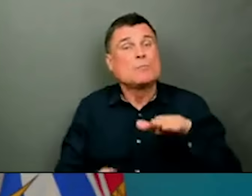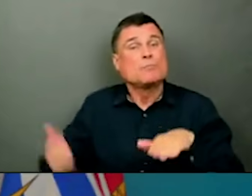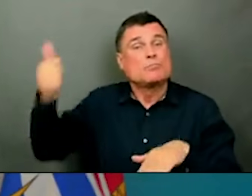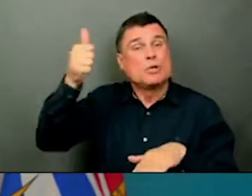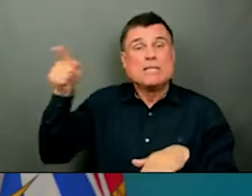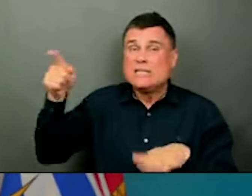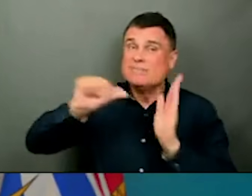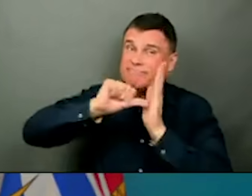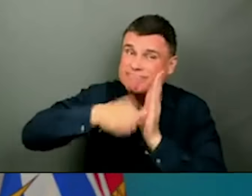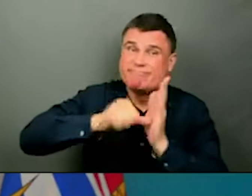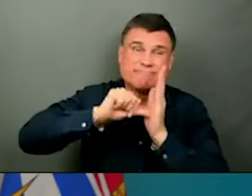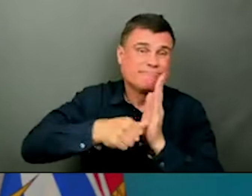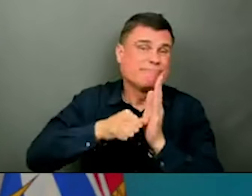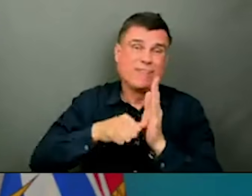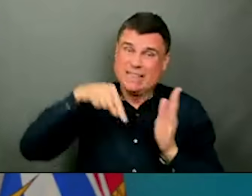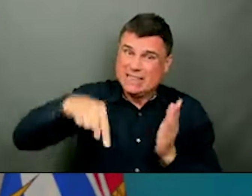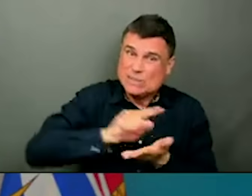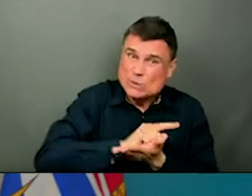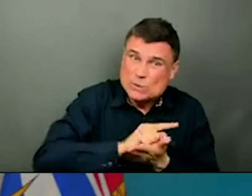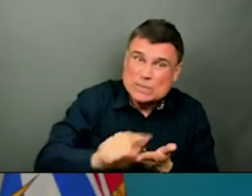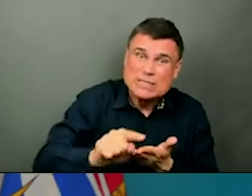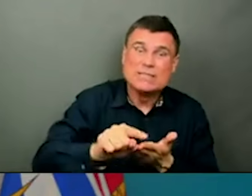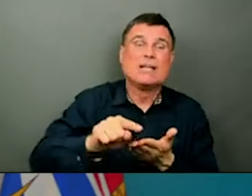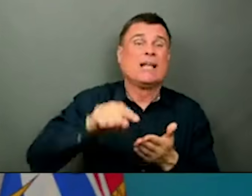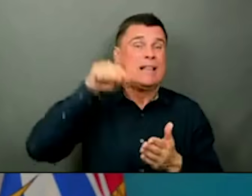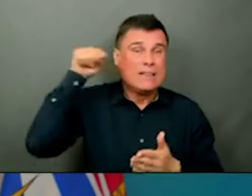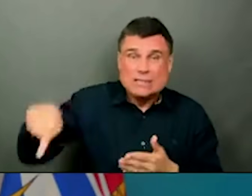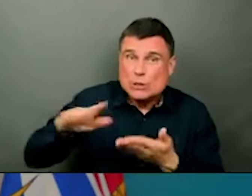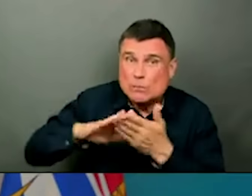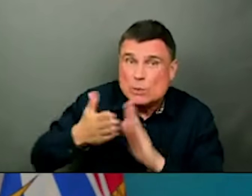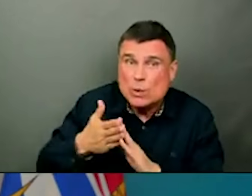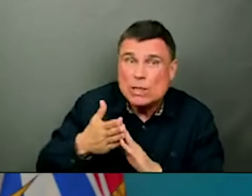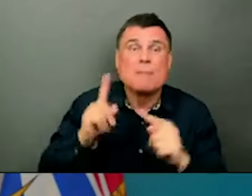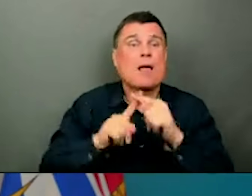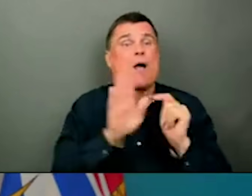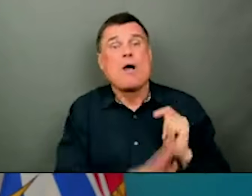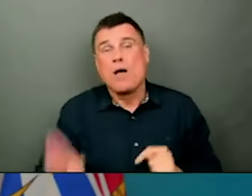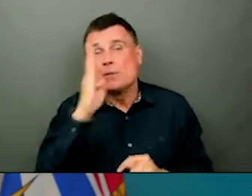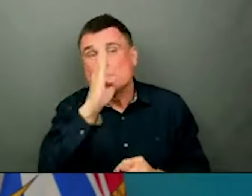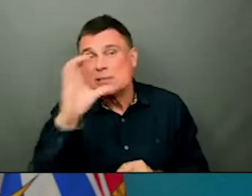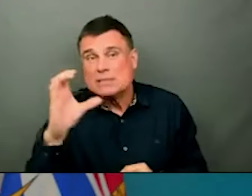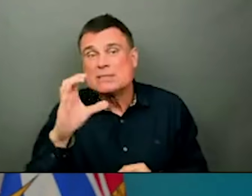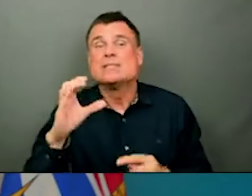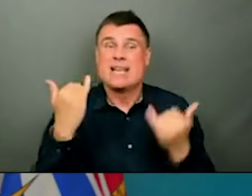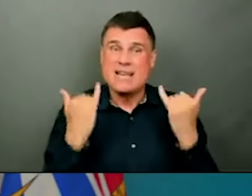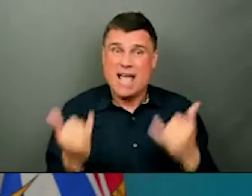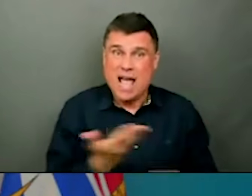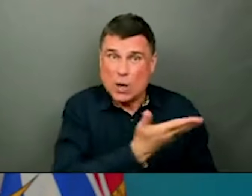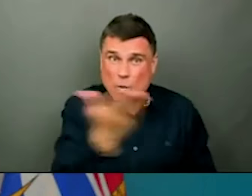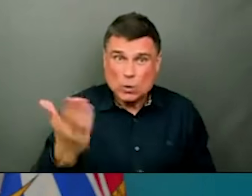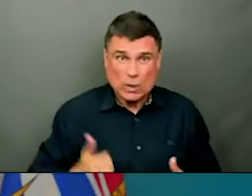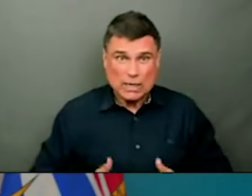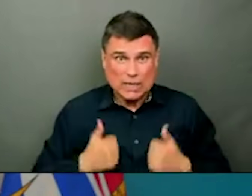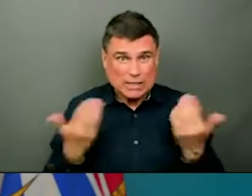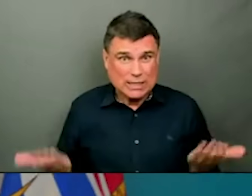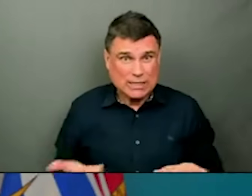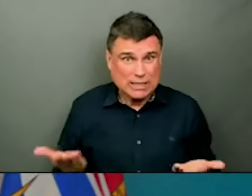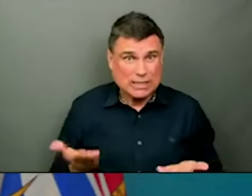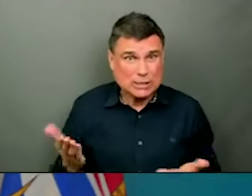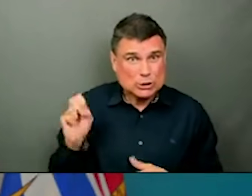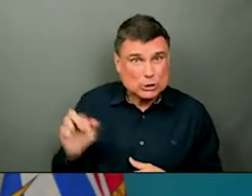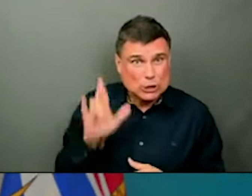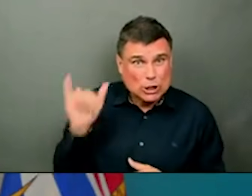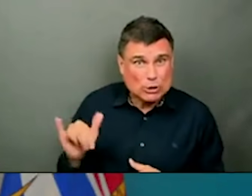week in this community, in Surrey and many other communities, and we want to deliver today. If you live in Surrey, get